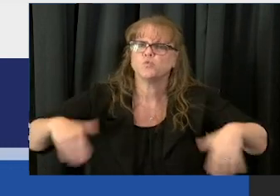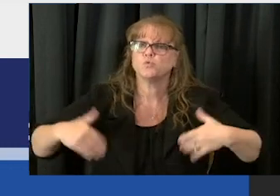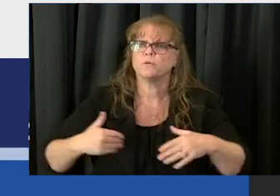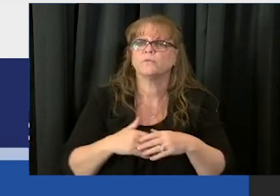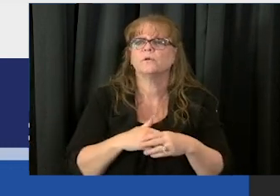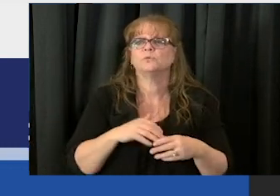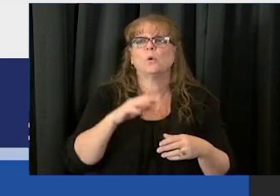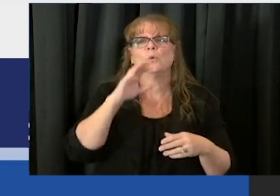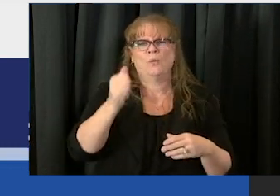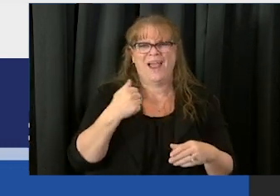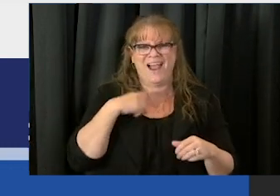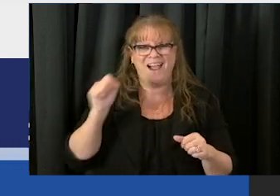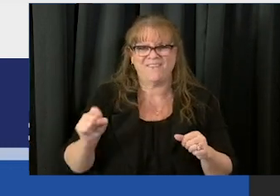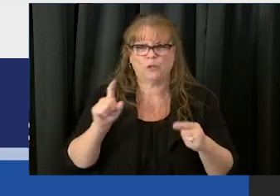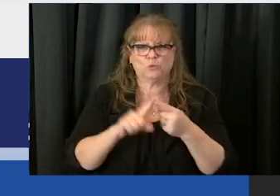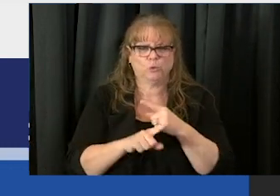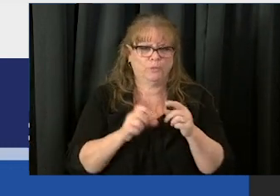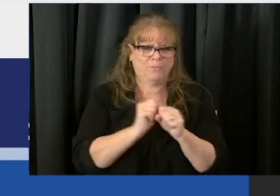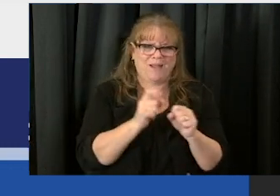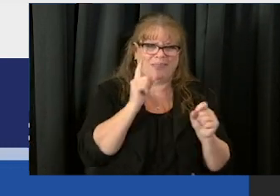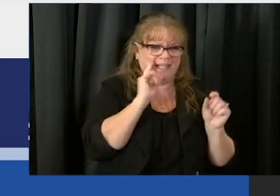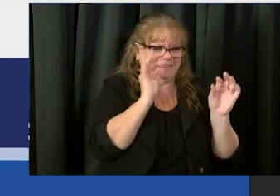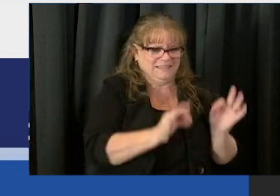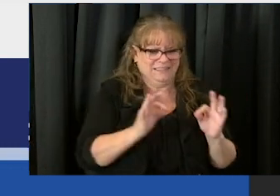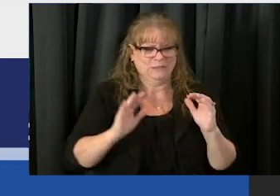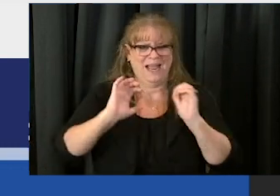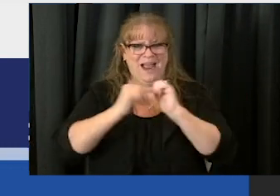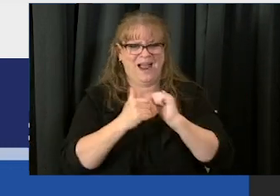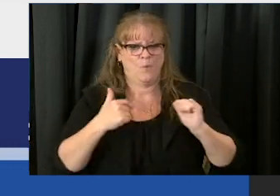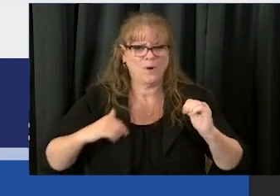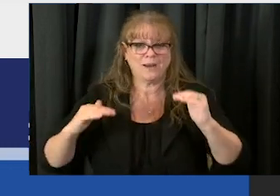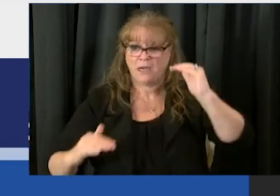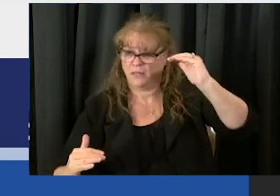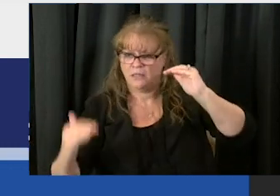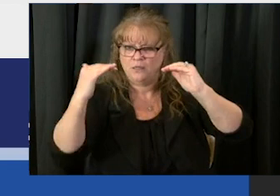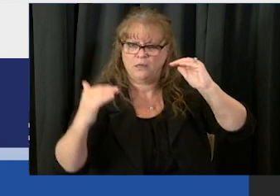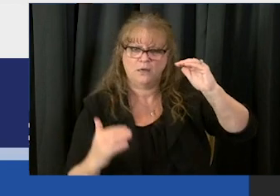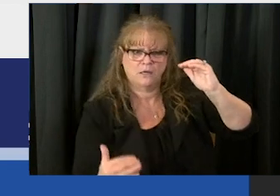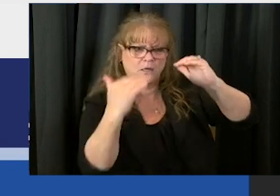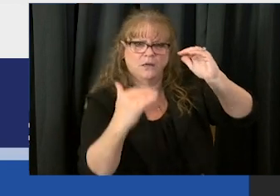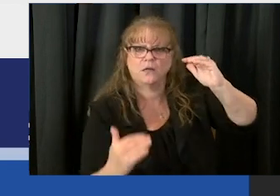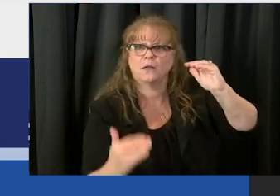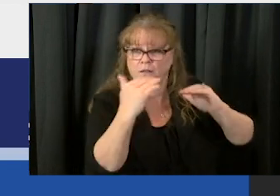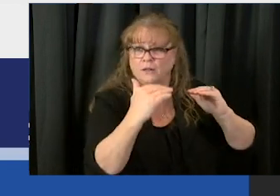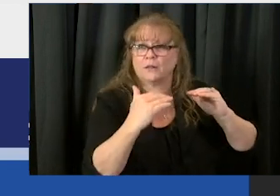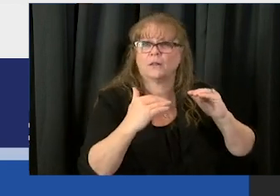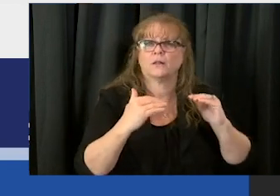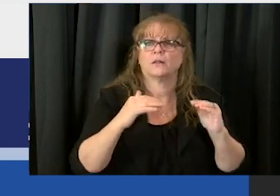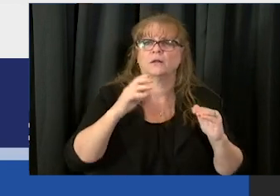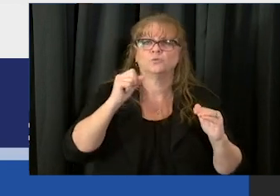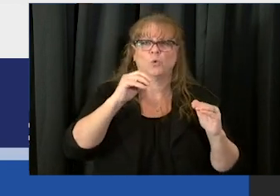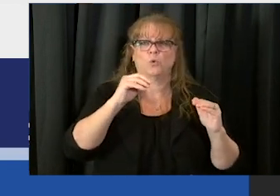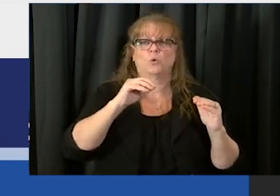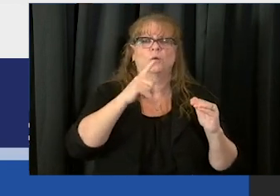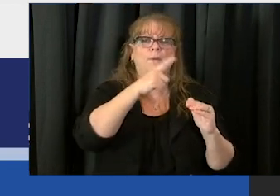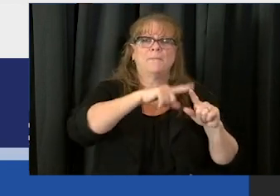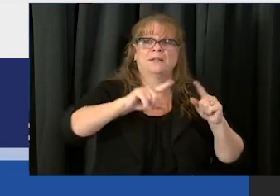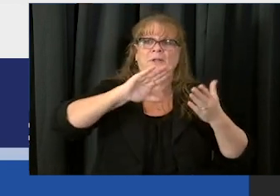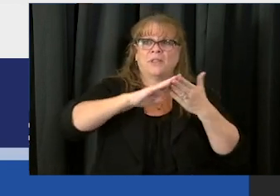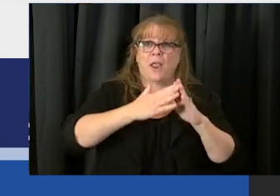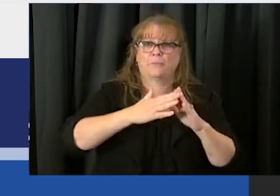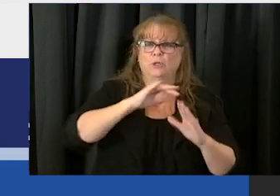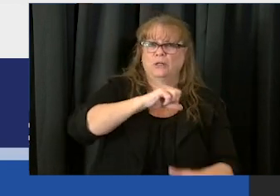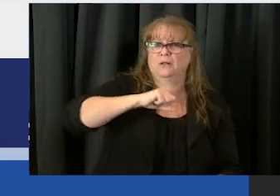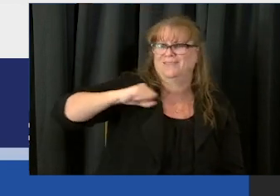addressing vaccine hesitancies that are rooted in historical injustices. We've seen these hesitancies reveal themselves in